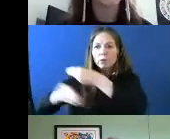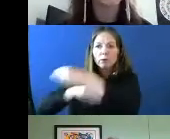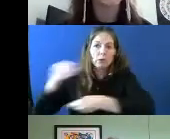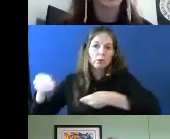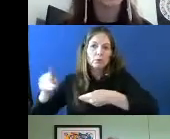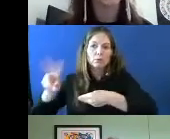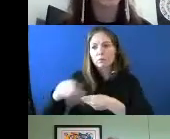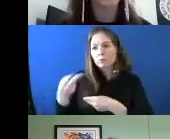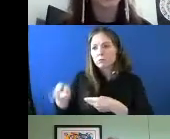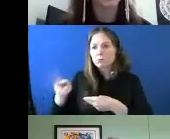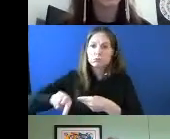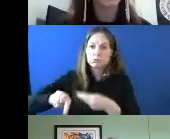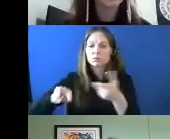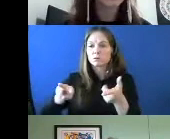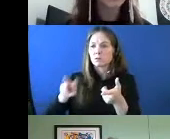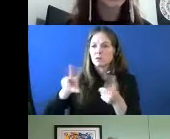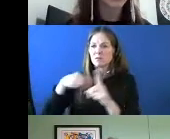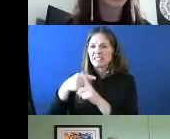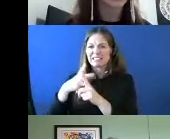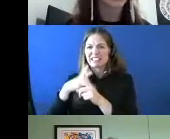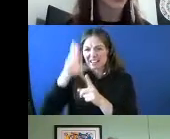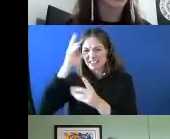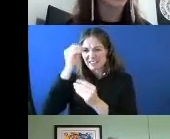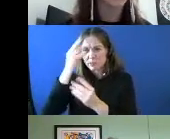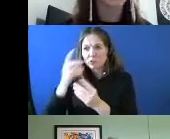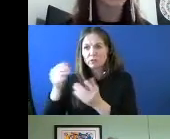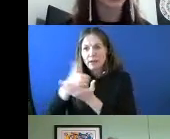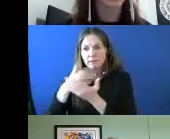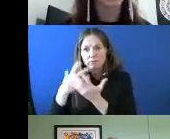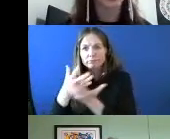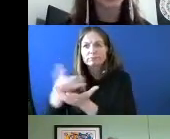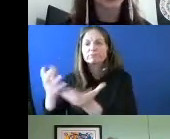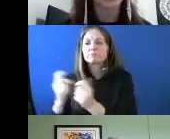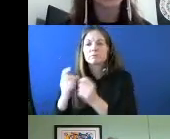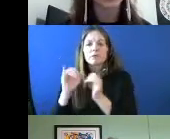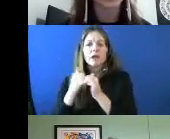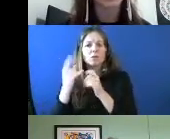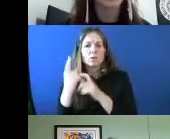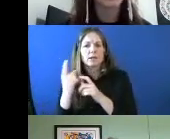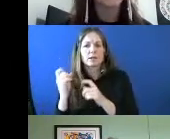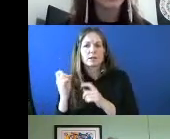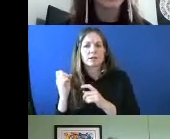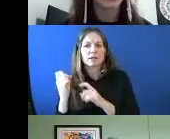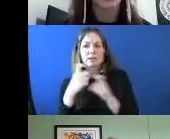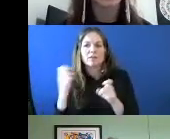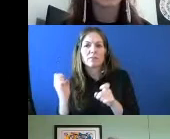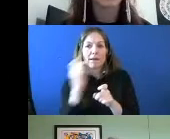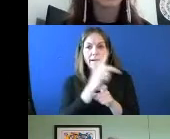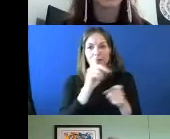communities that we're working with. You know, are we providing through our research training opportunities,